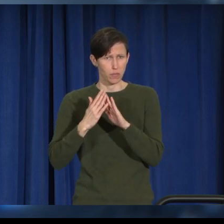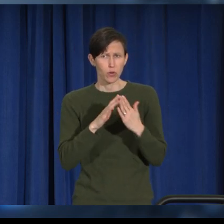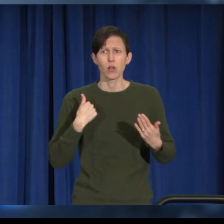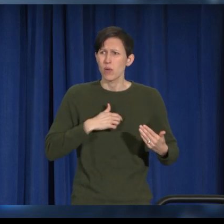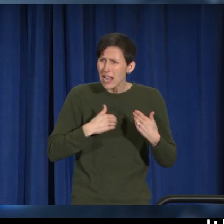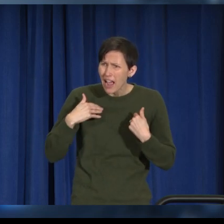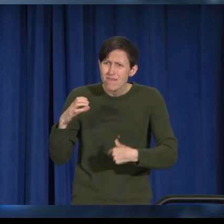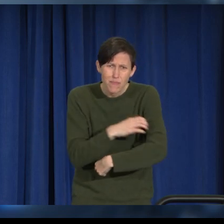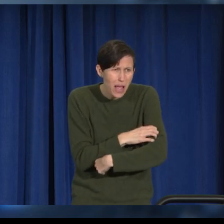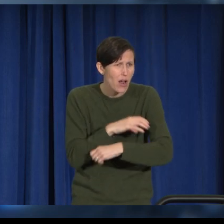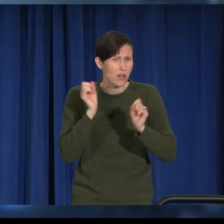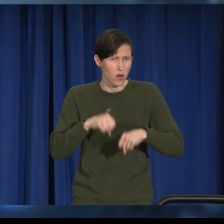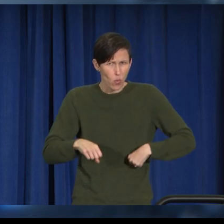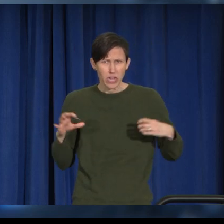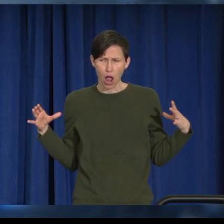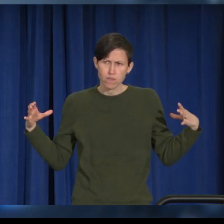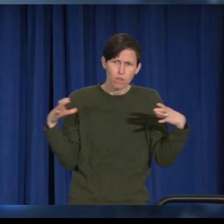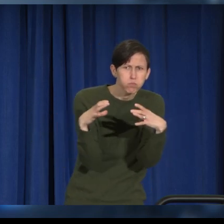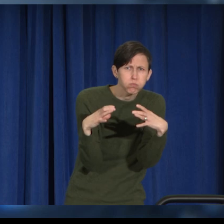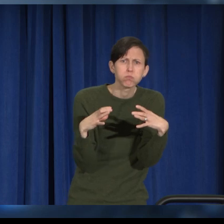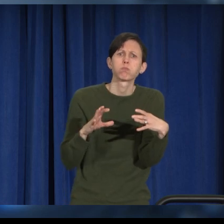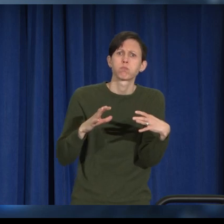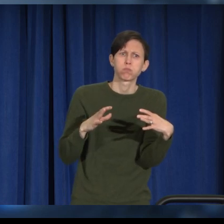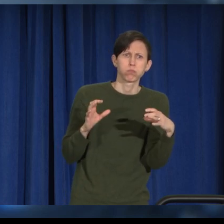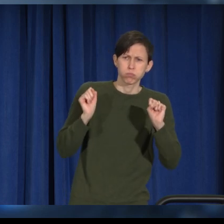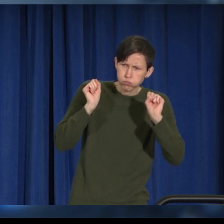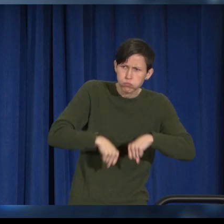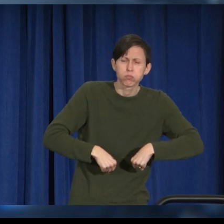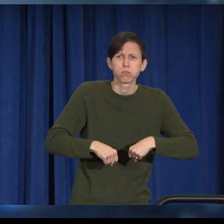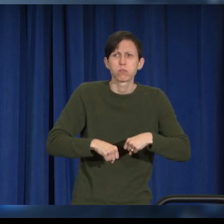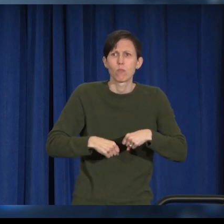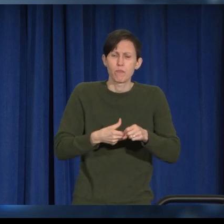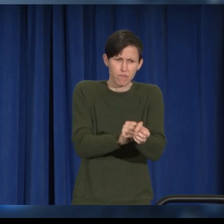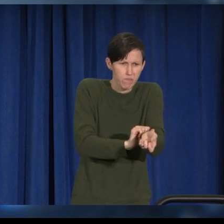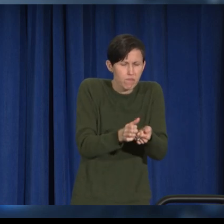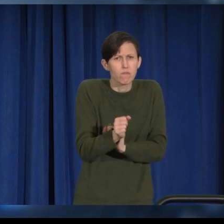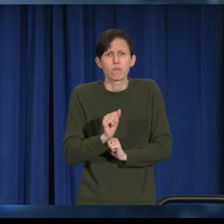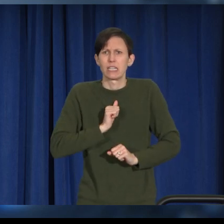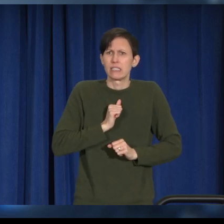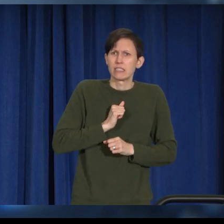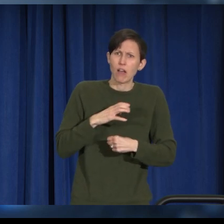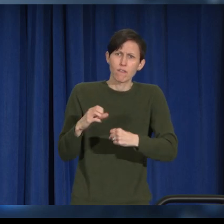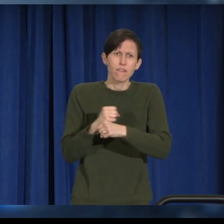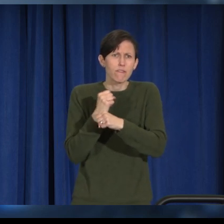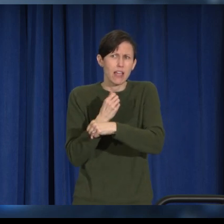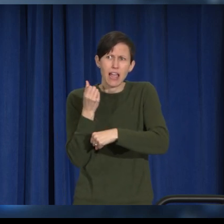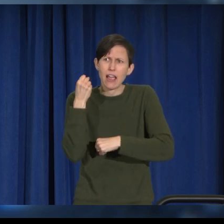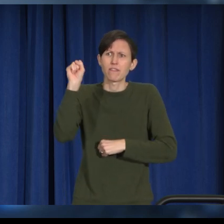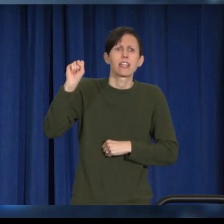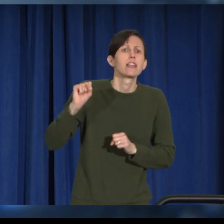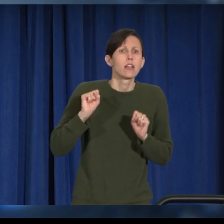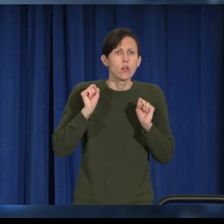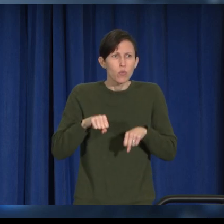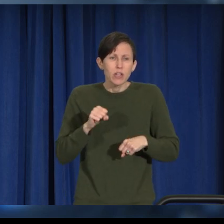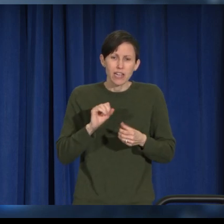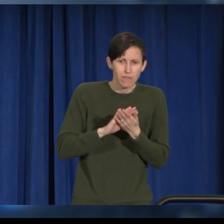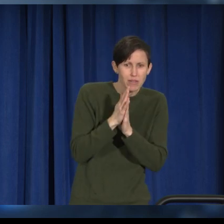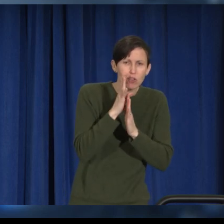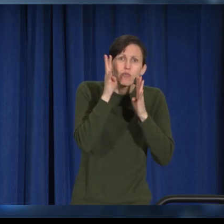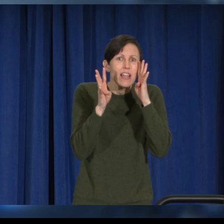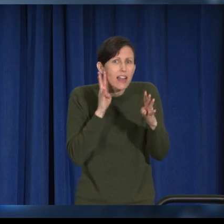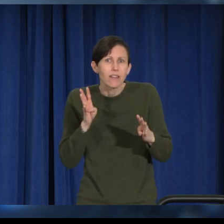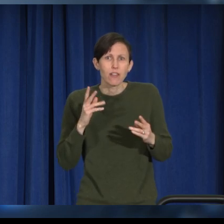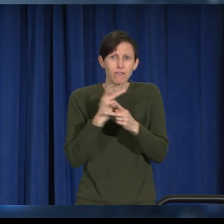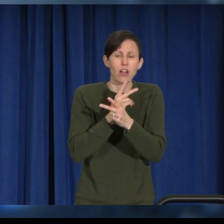power, we can come together and we can be, we can self-advocate, but we can also be creative and find ways to get things